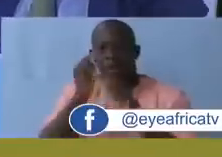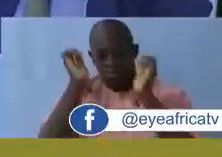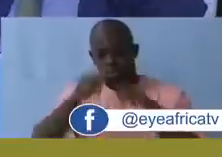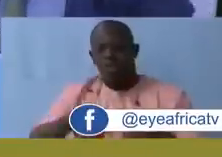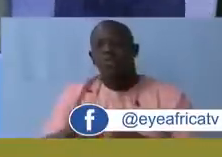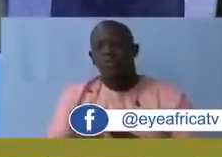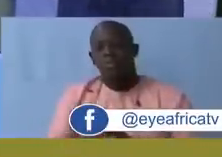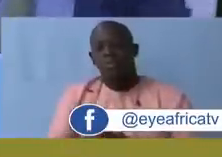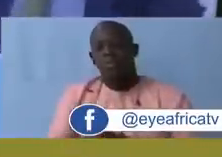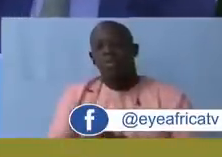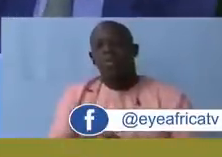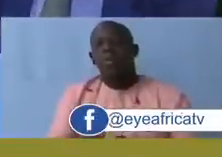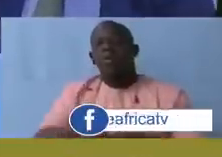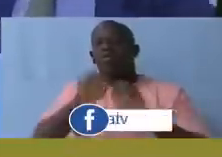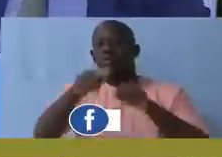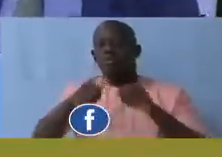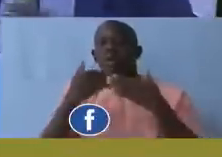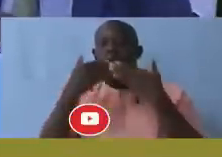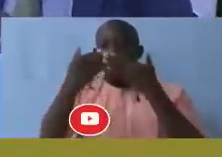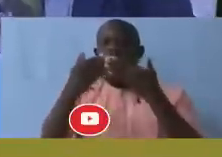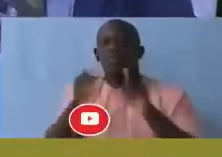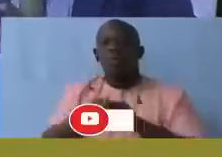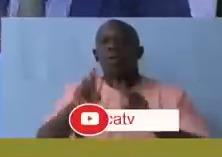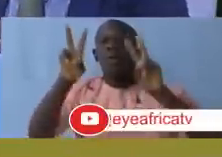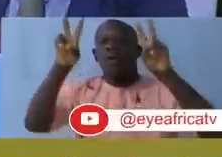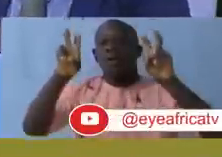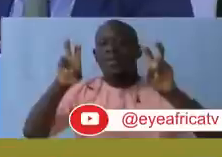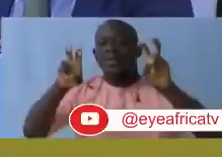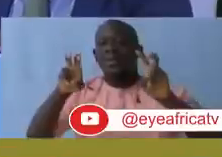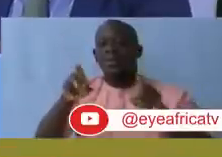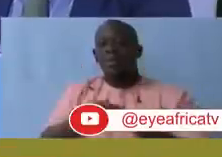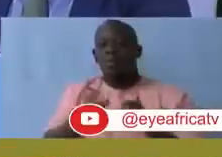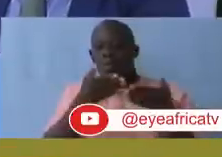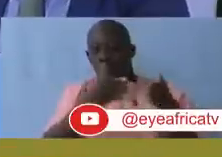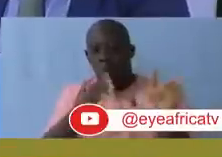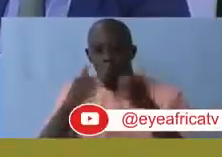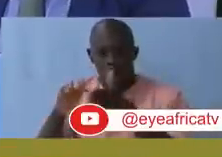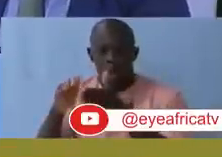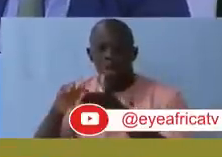And tell us what was the testing protocol